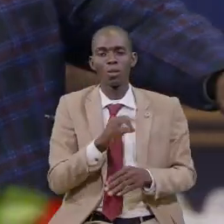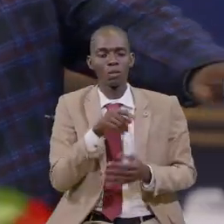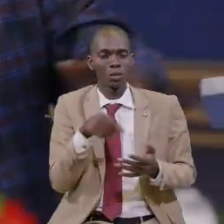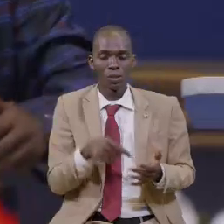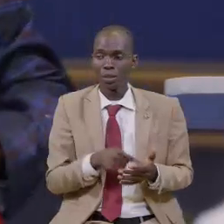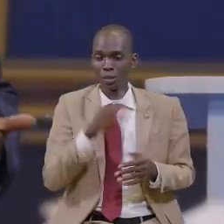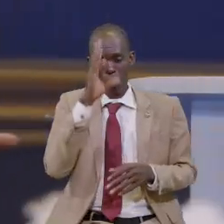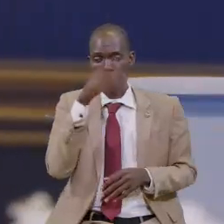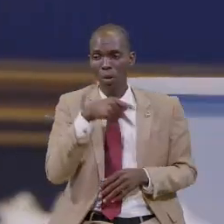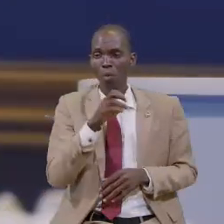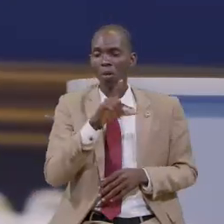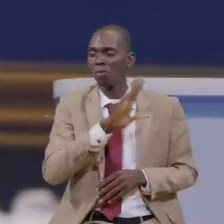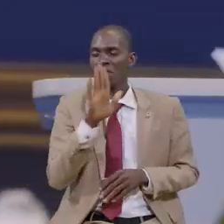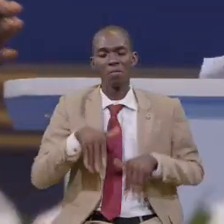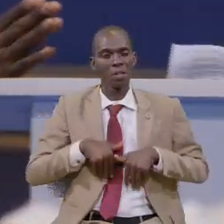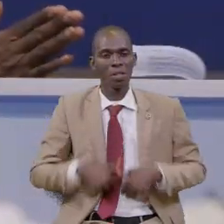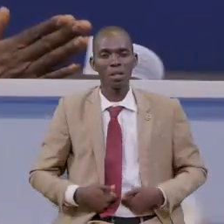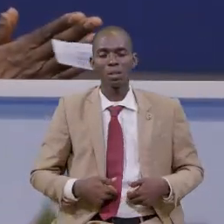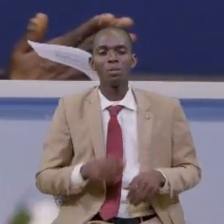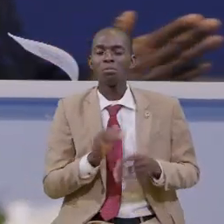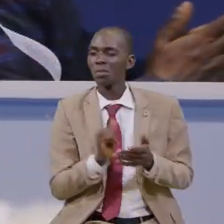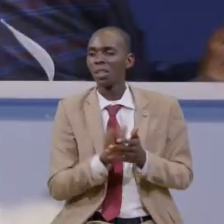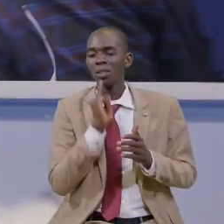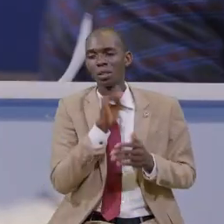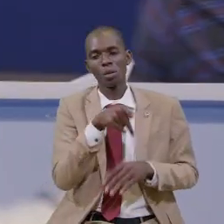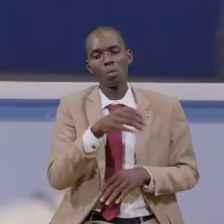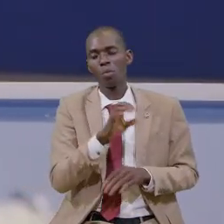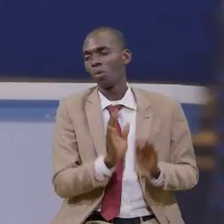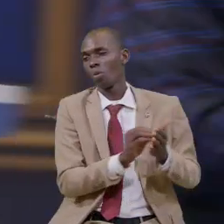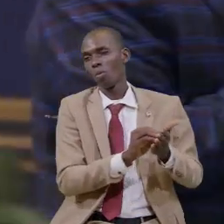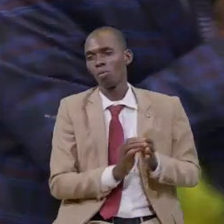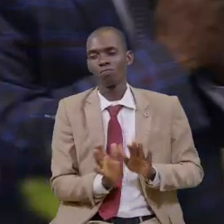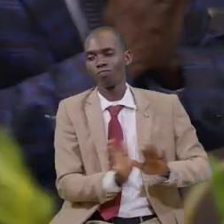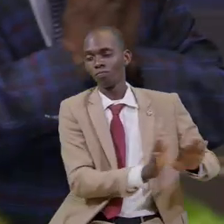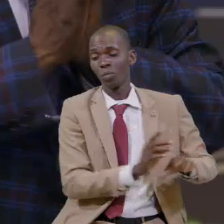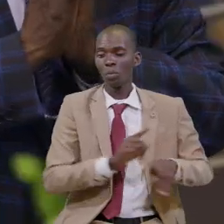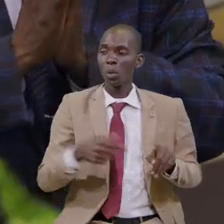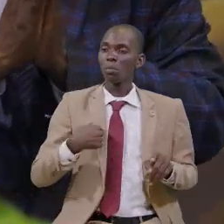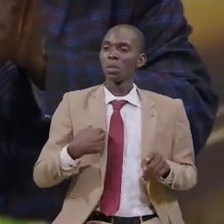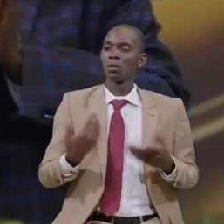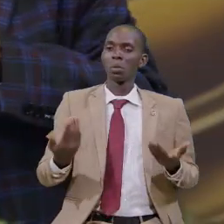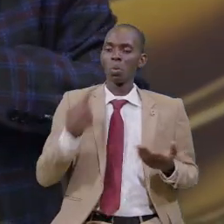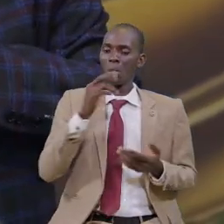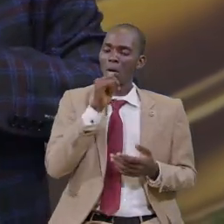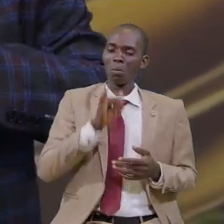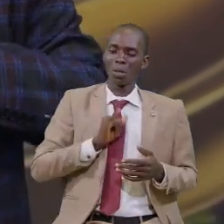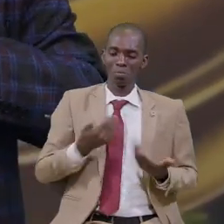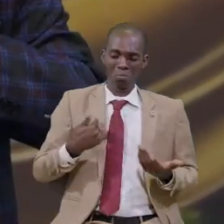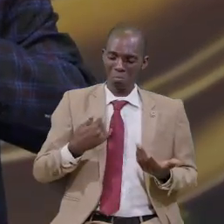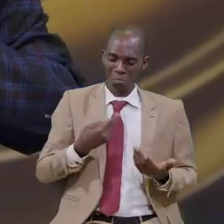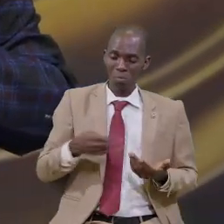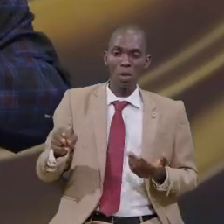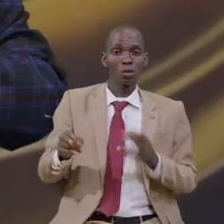he will do. But who am I? He said, don't say, who am I? You are significant.